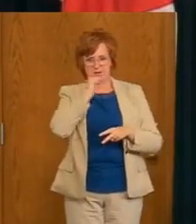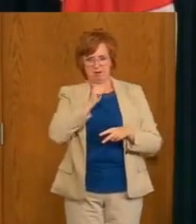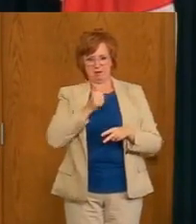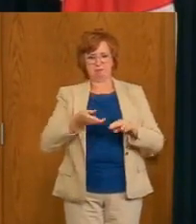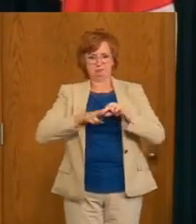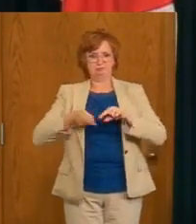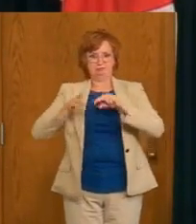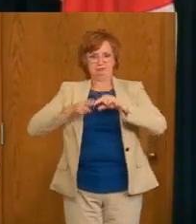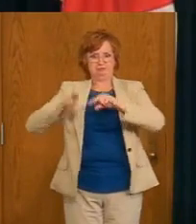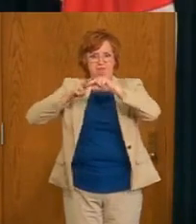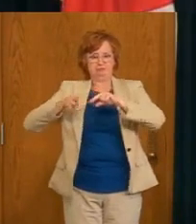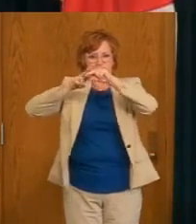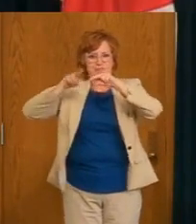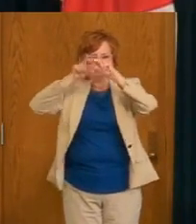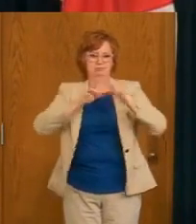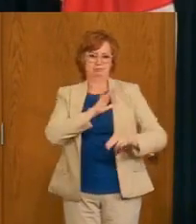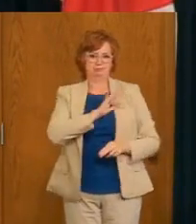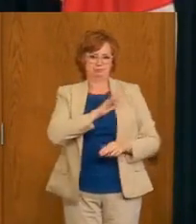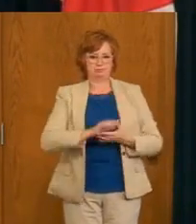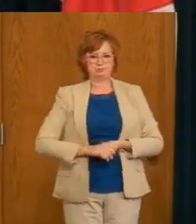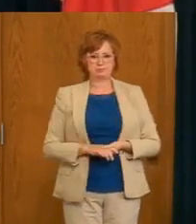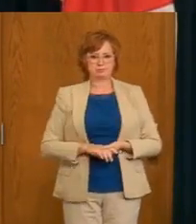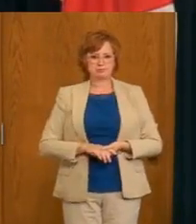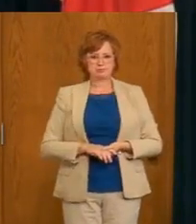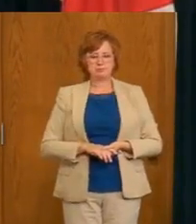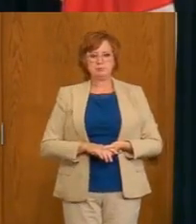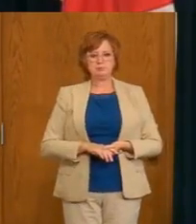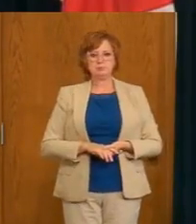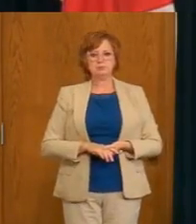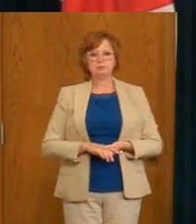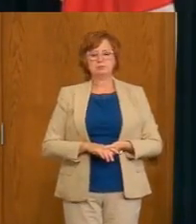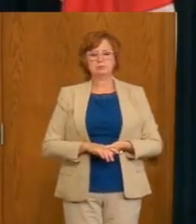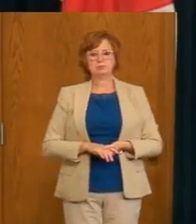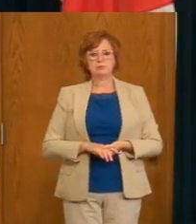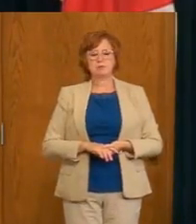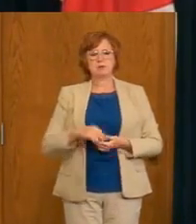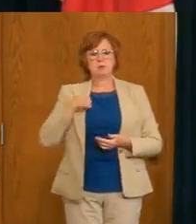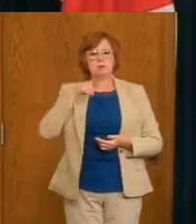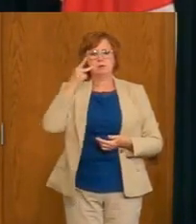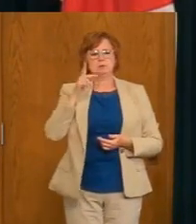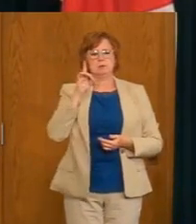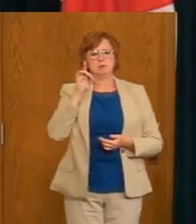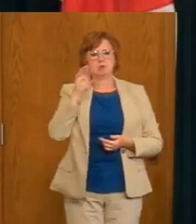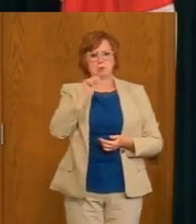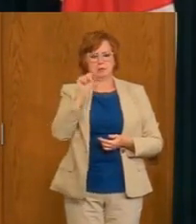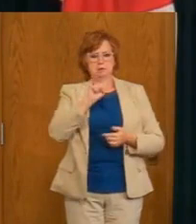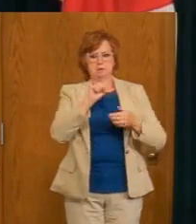First of all, the Saskatchewan statistics are off of our health card numbers, which is